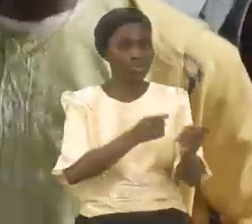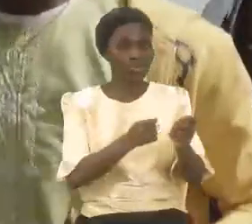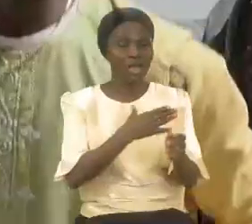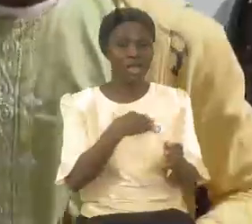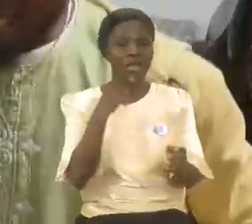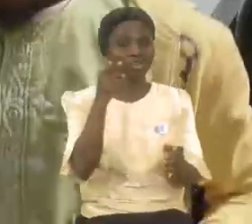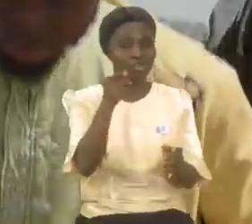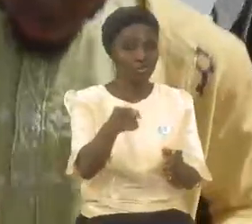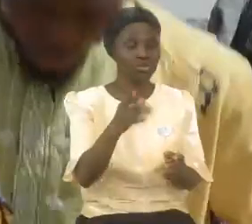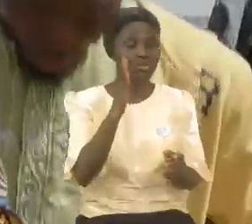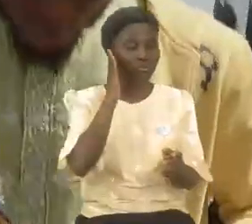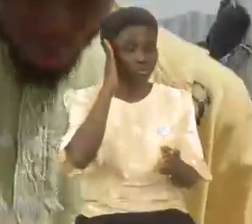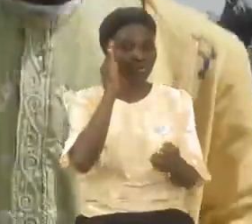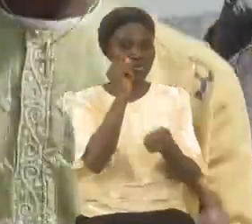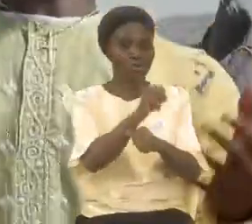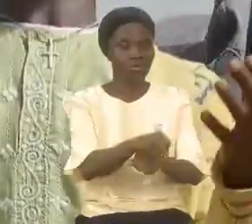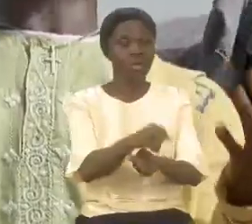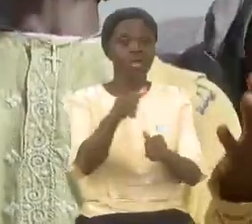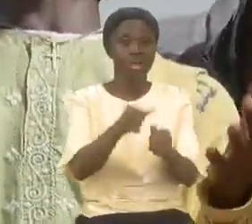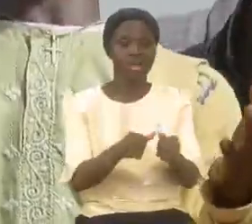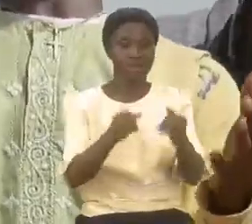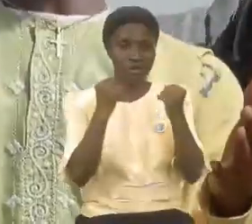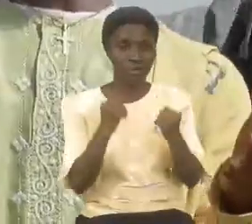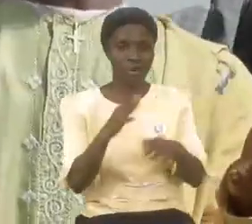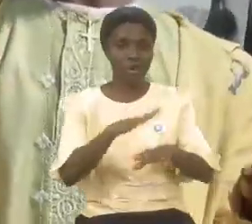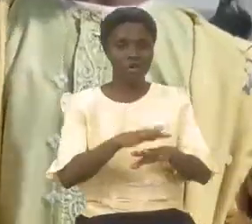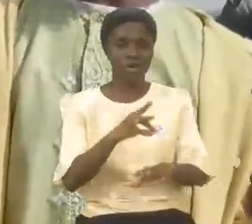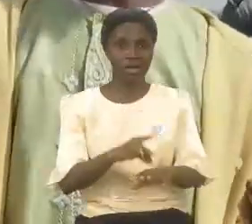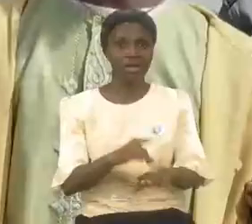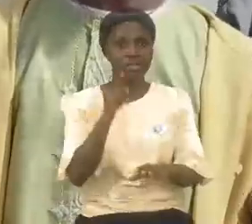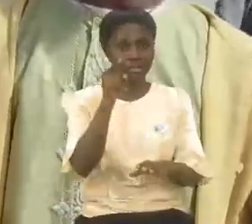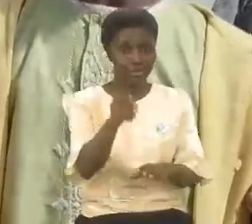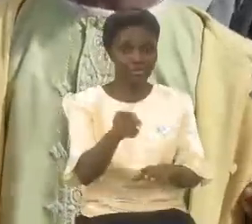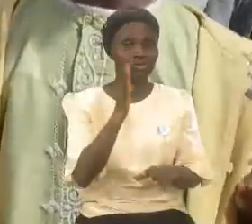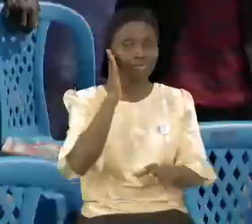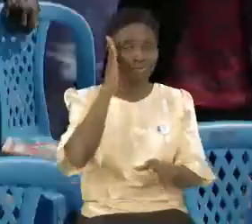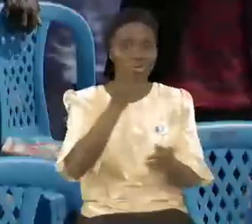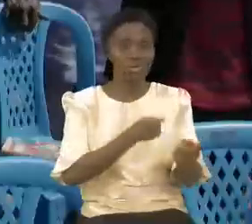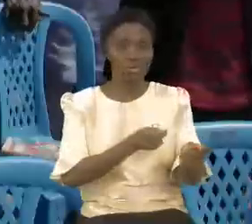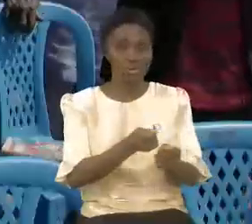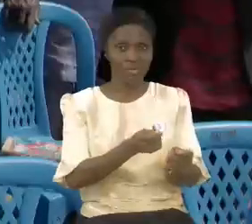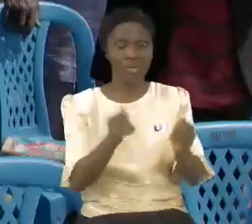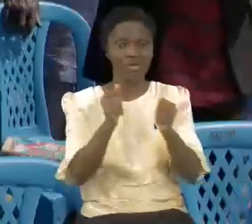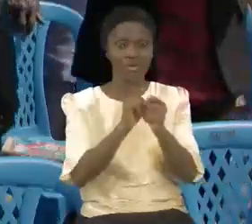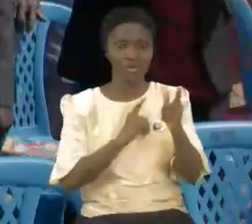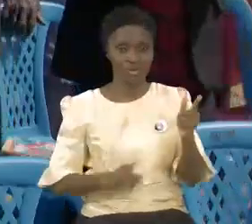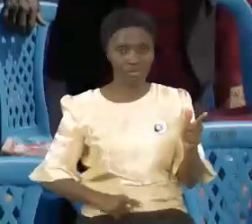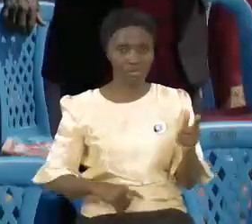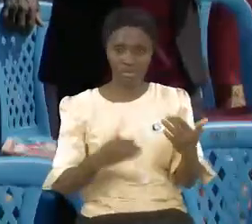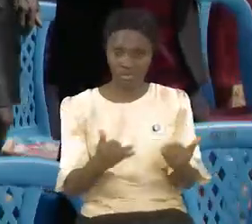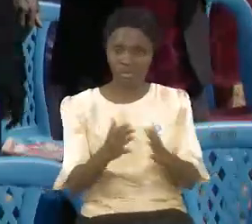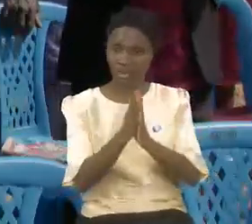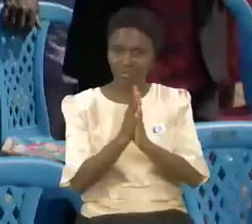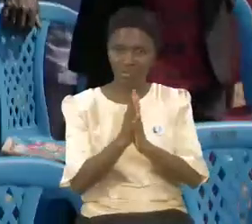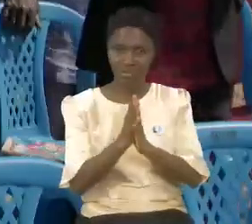conquered every power on earth, you will reign with the Lord. Tell the Lord, you'll endure